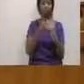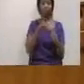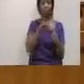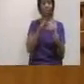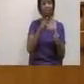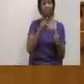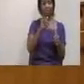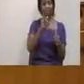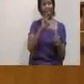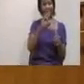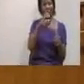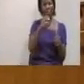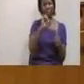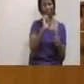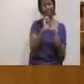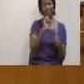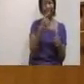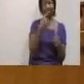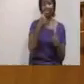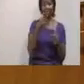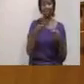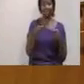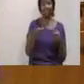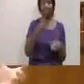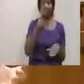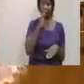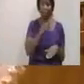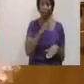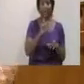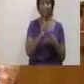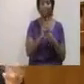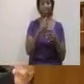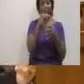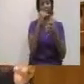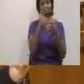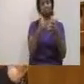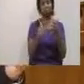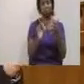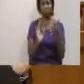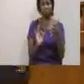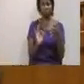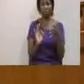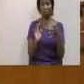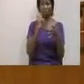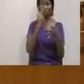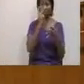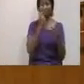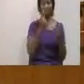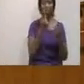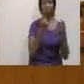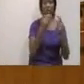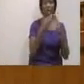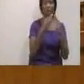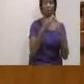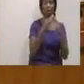RIG. Now, if you talk about underspending and prioritizing, if you look at the Rural Housing Infrastructure